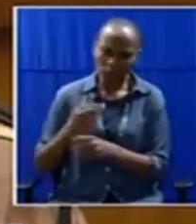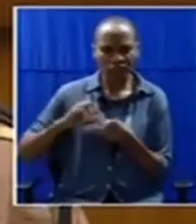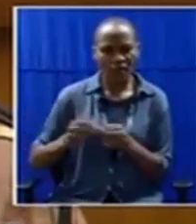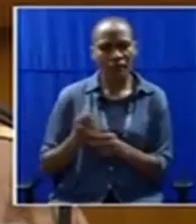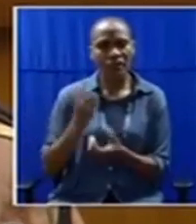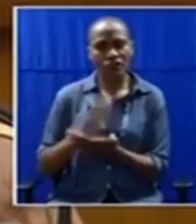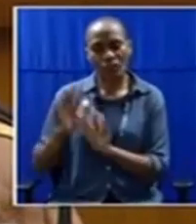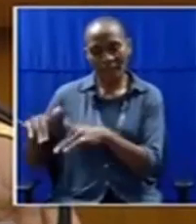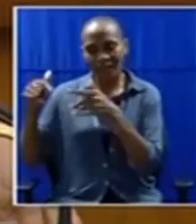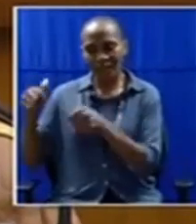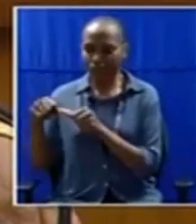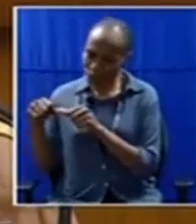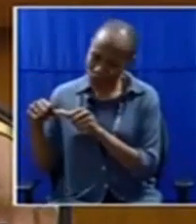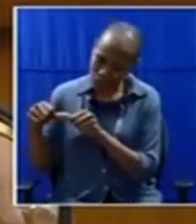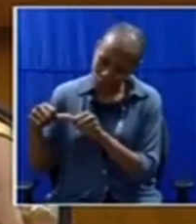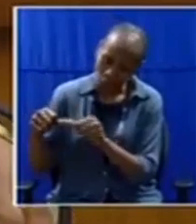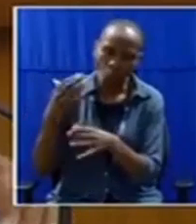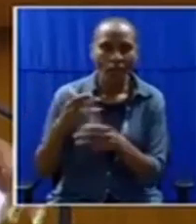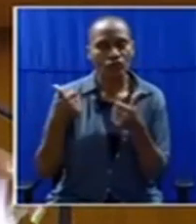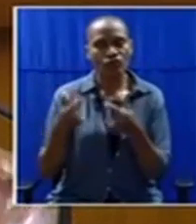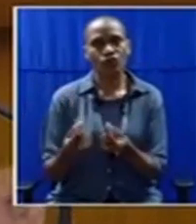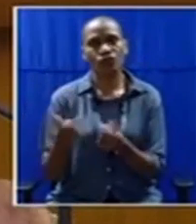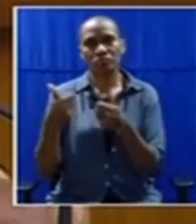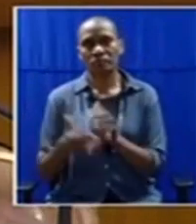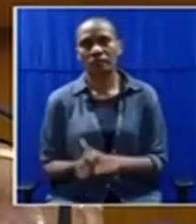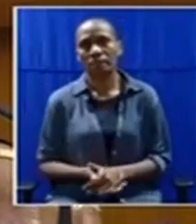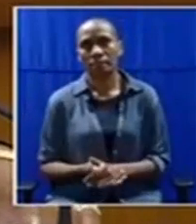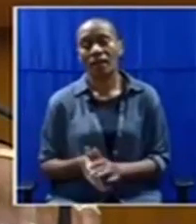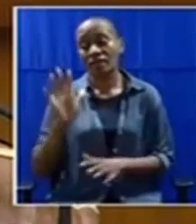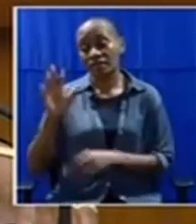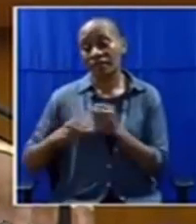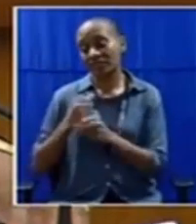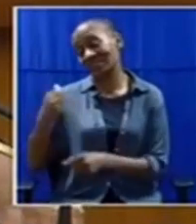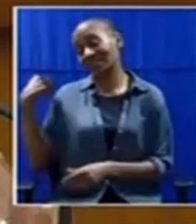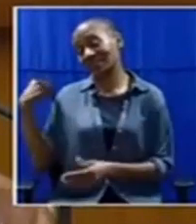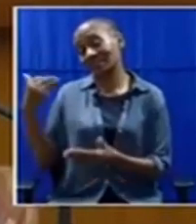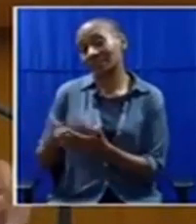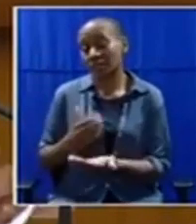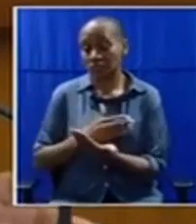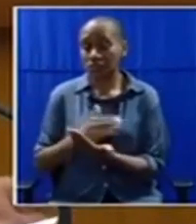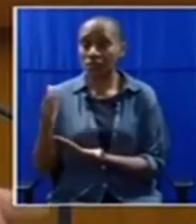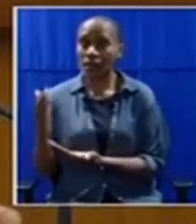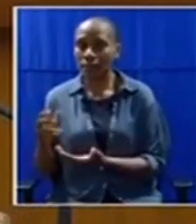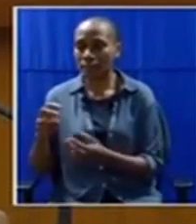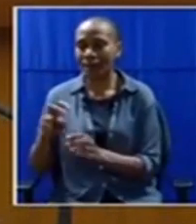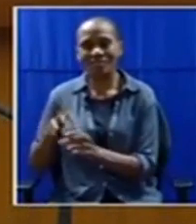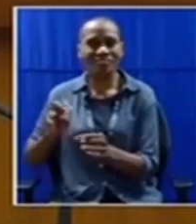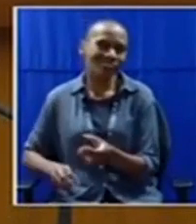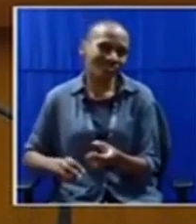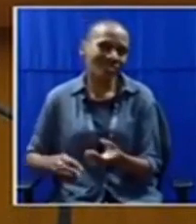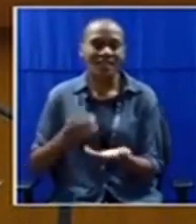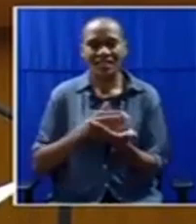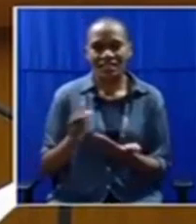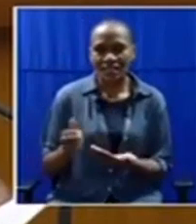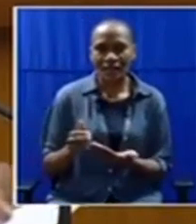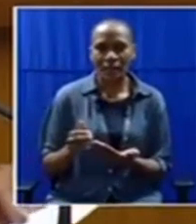been a functioning Parliament. Over the past 5 years, some amongst us have fallen prey to